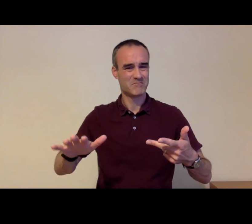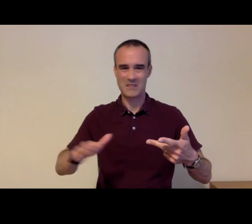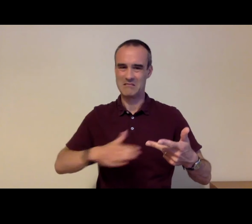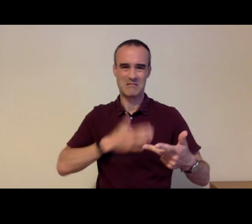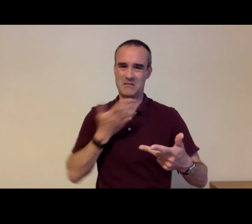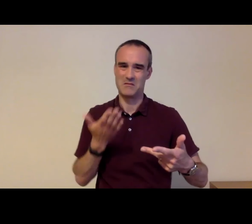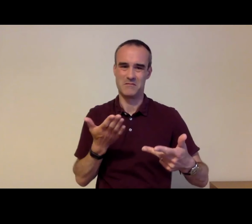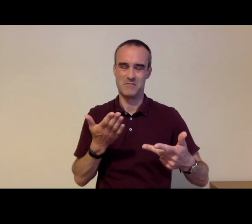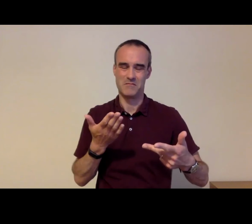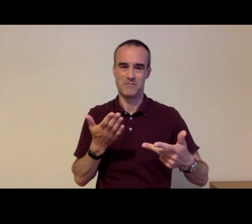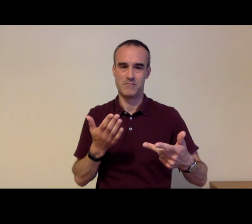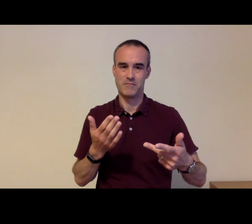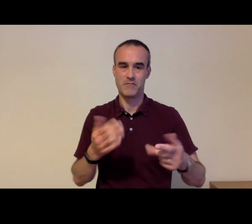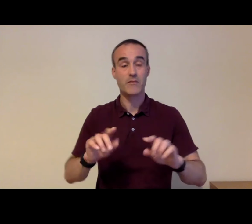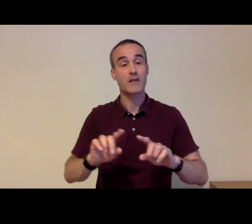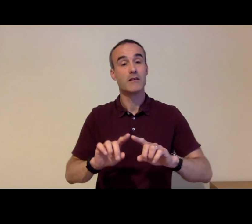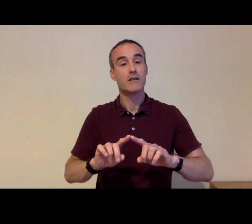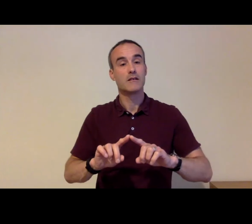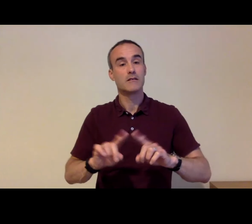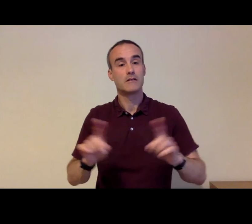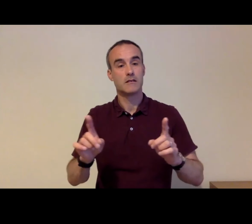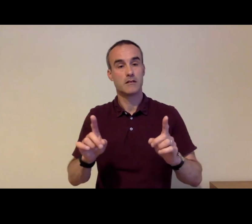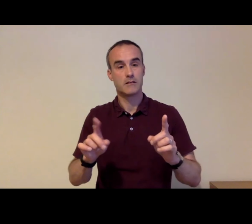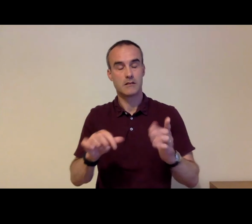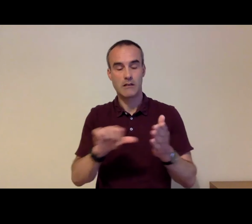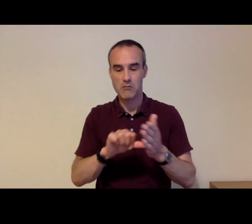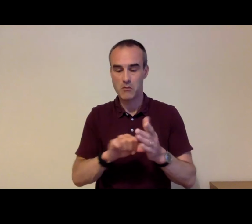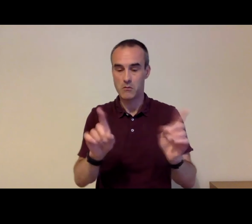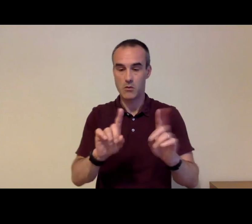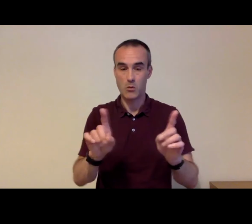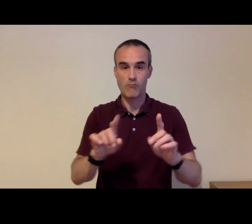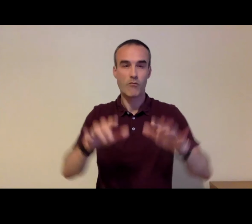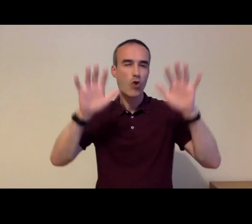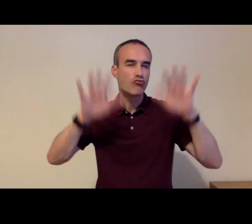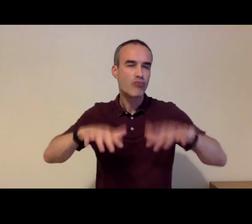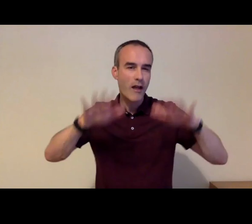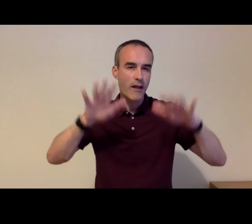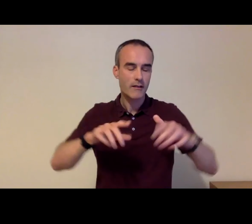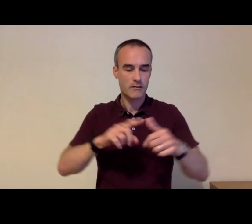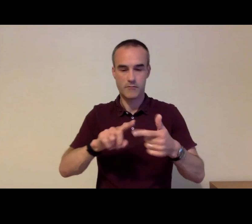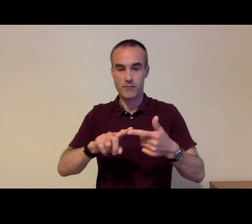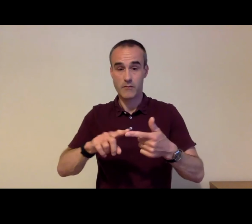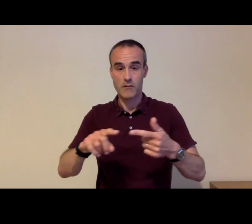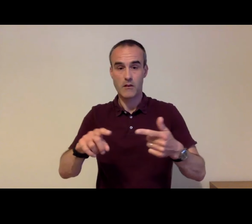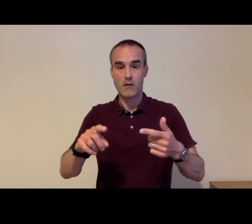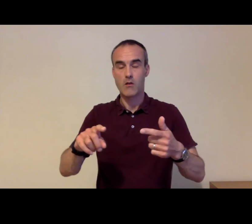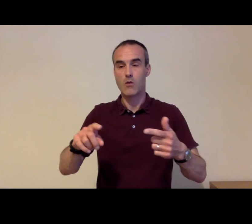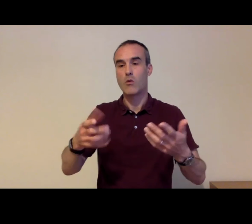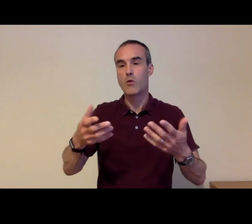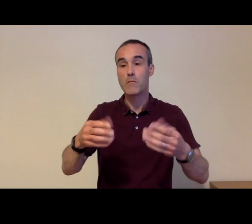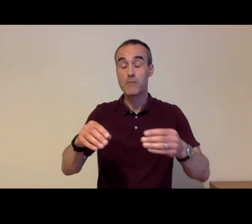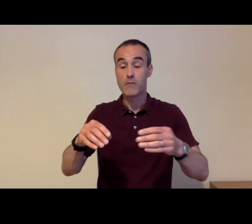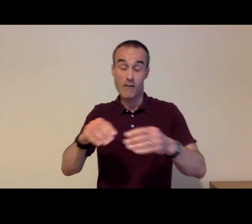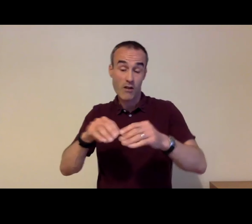Other issues, I often think, you know, wet weather, being on the beach, going swimming.